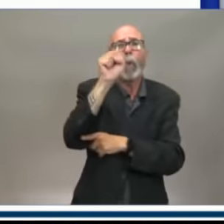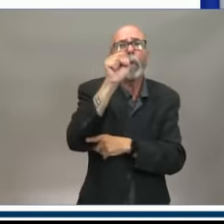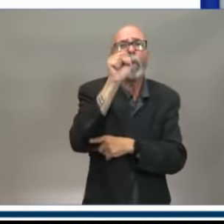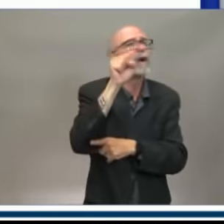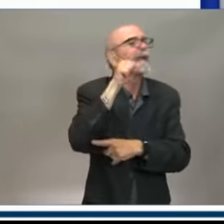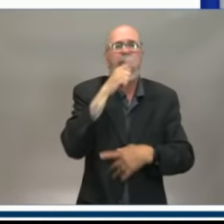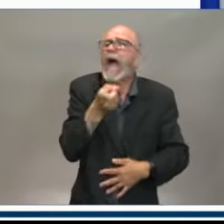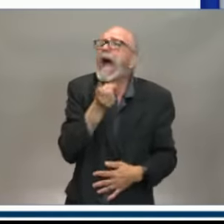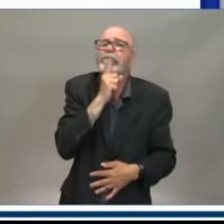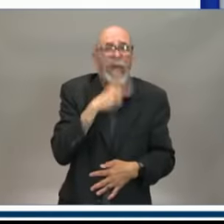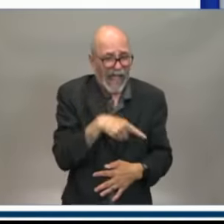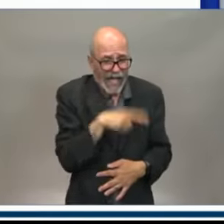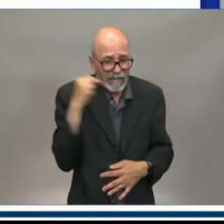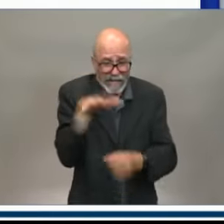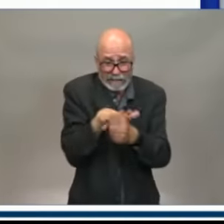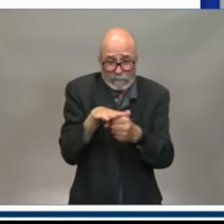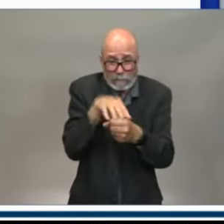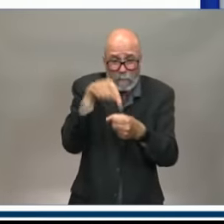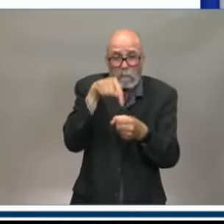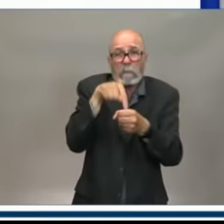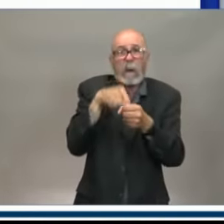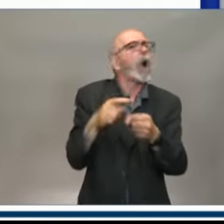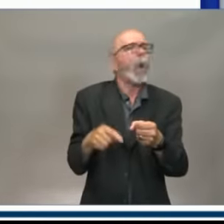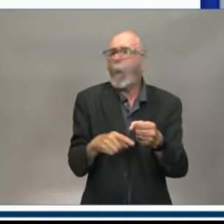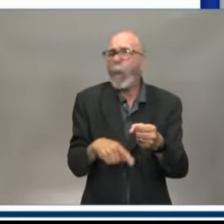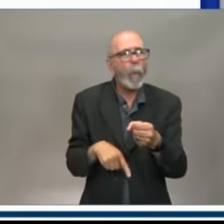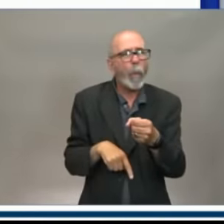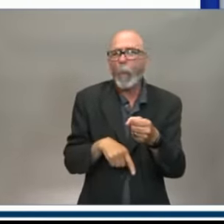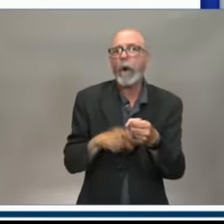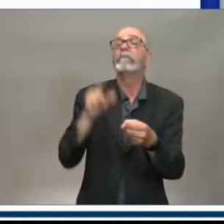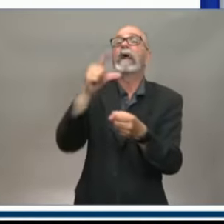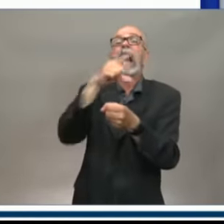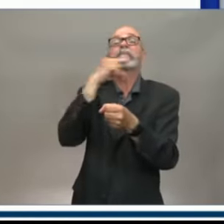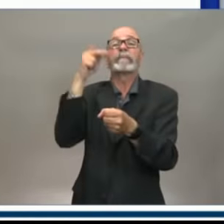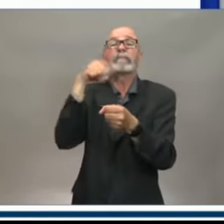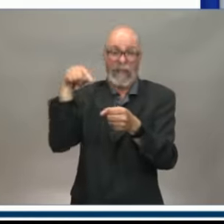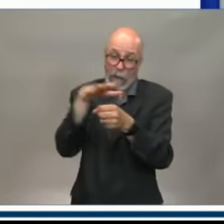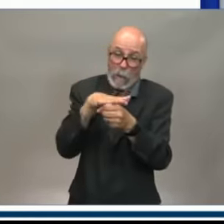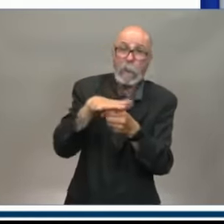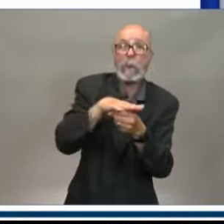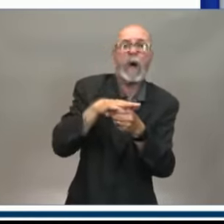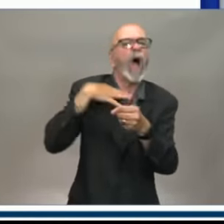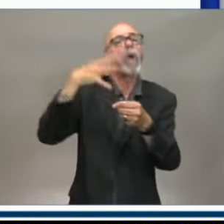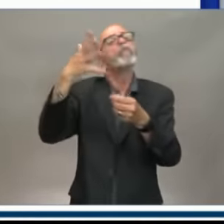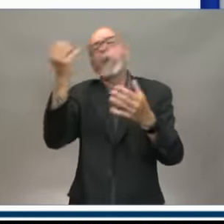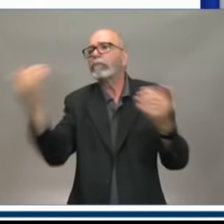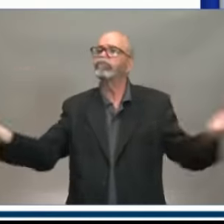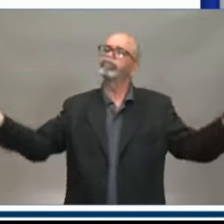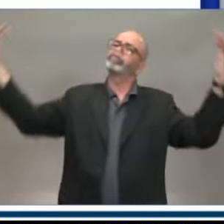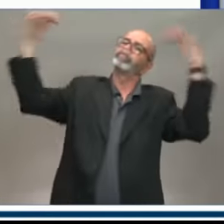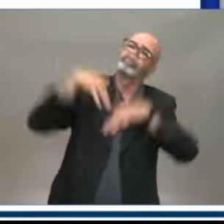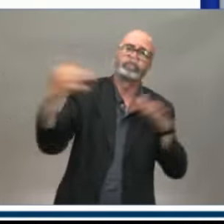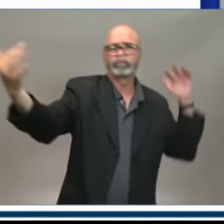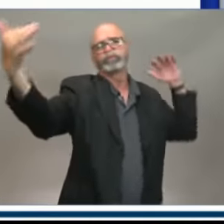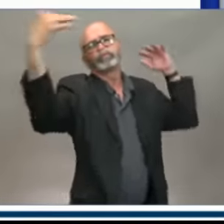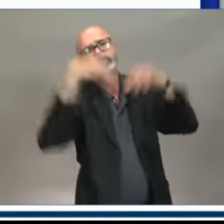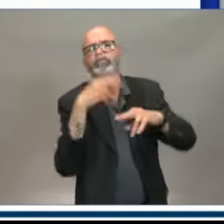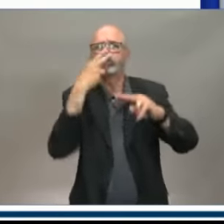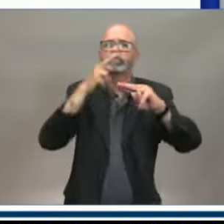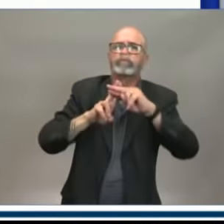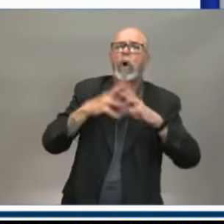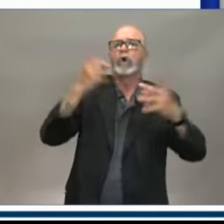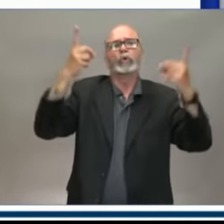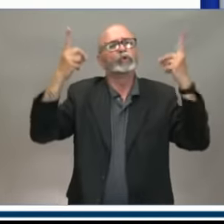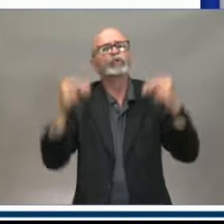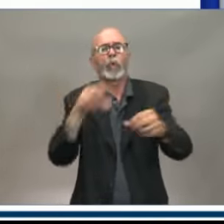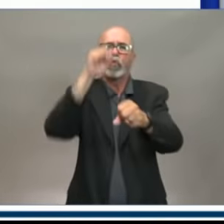And we should be proud of the fact that our capital city is seen as by an international airport, a world-class port that we have.